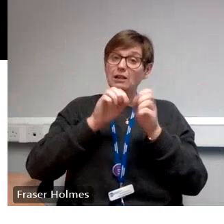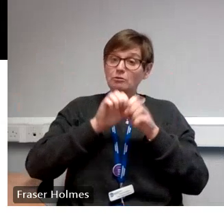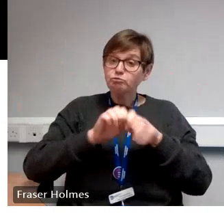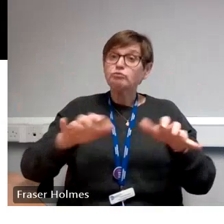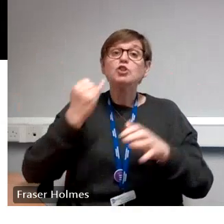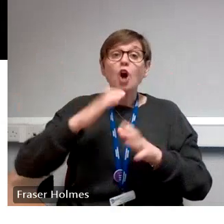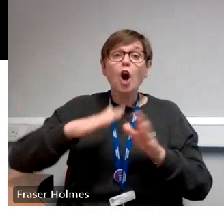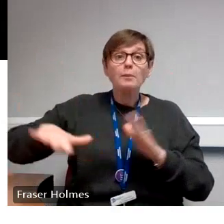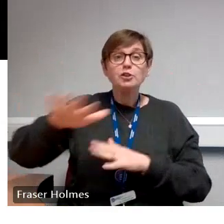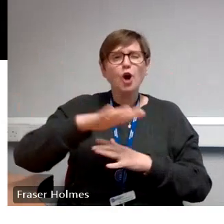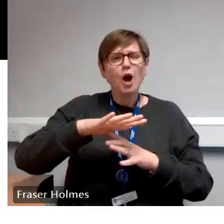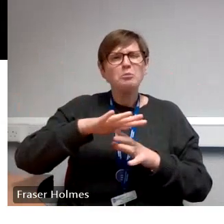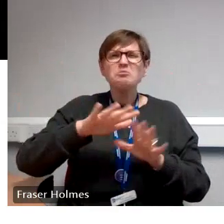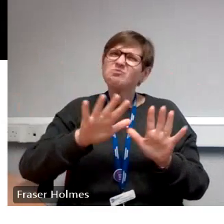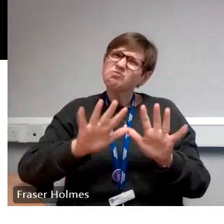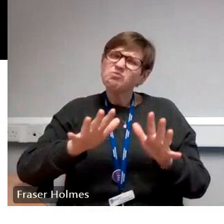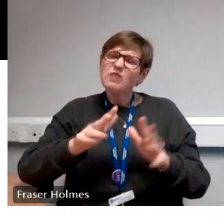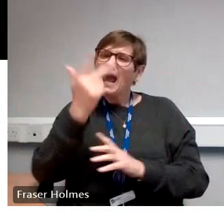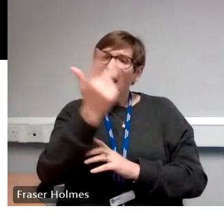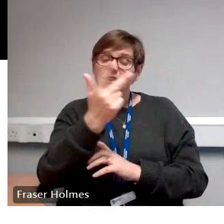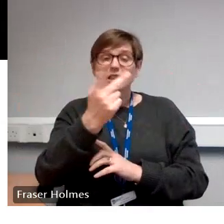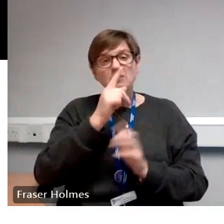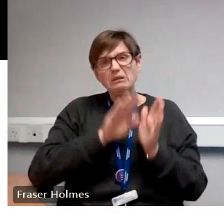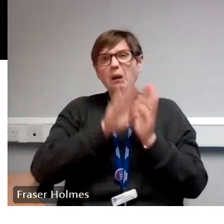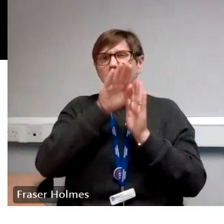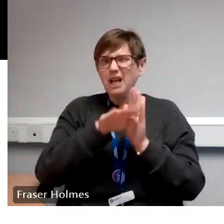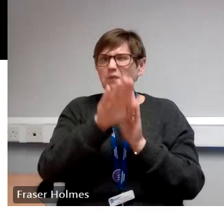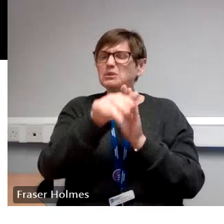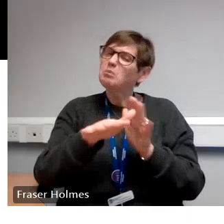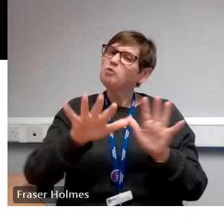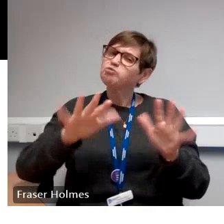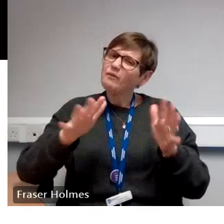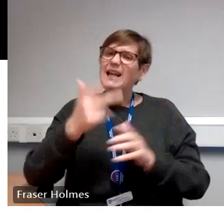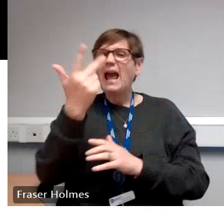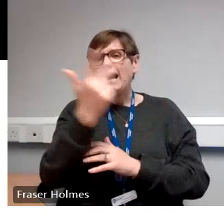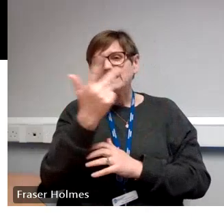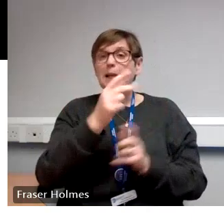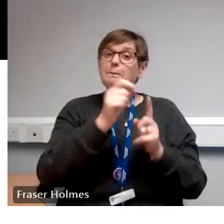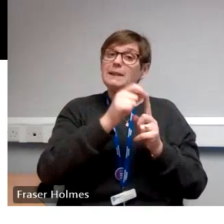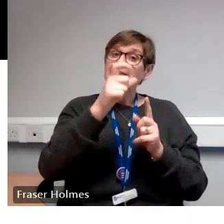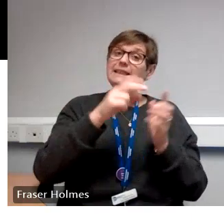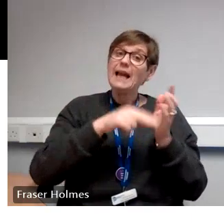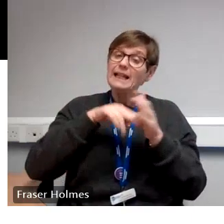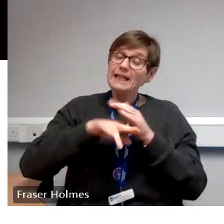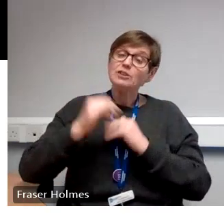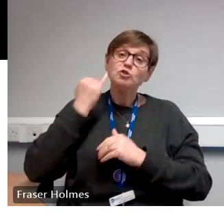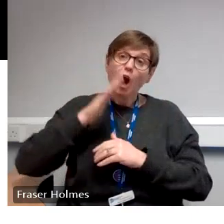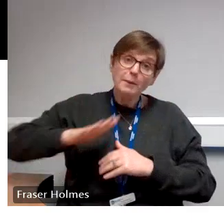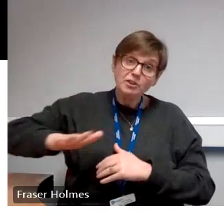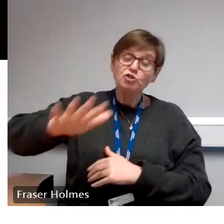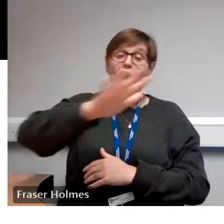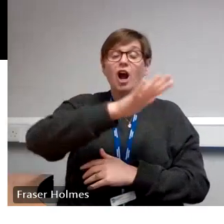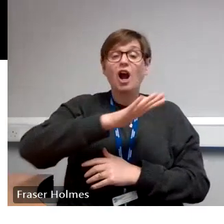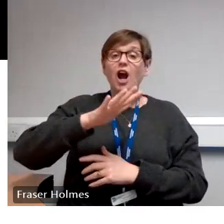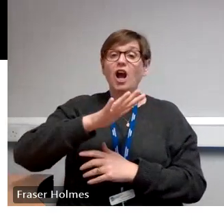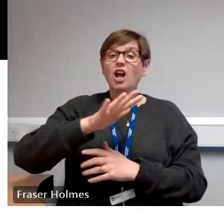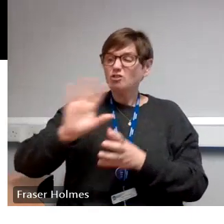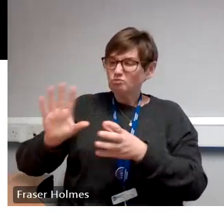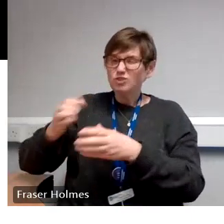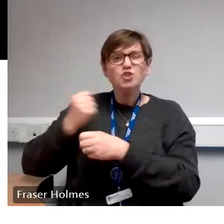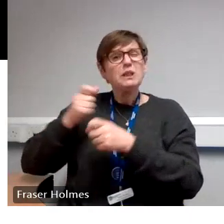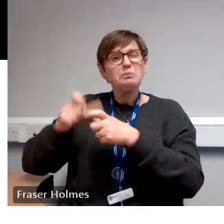around 18. This does change, but there are around 18 PCNs in Derbyshire, and they are groups of GPs